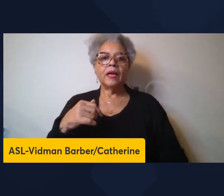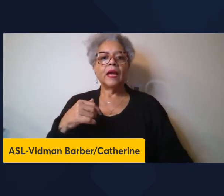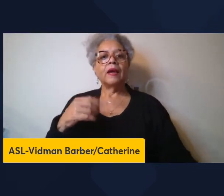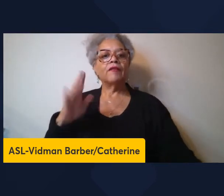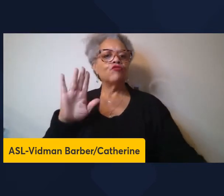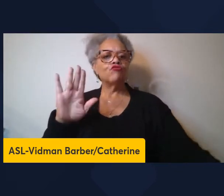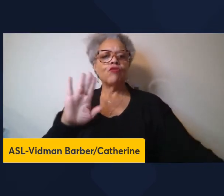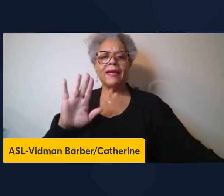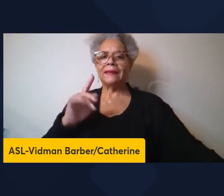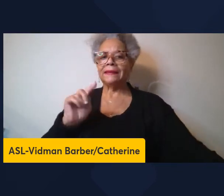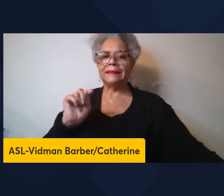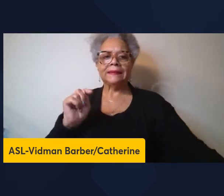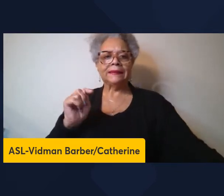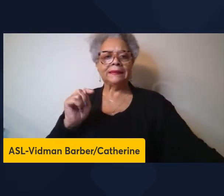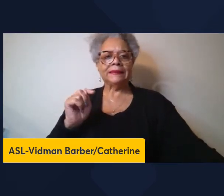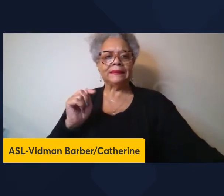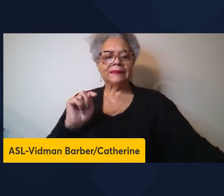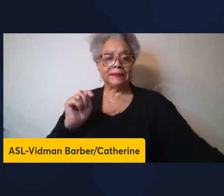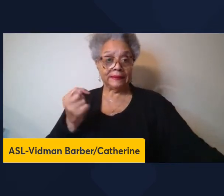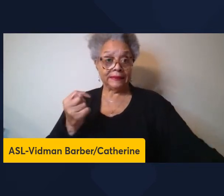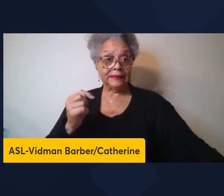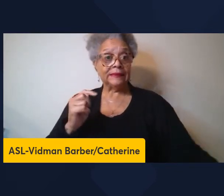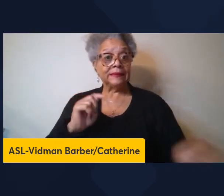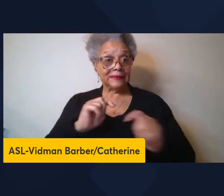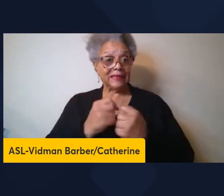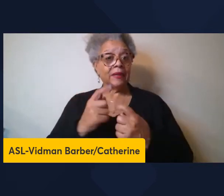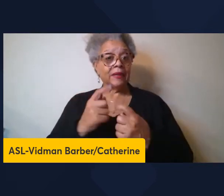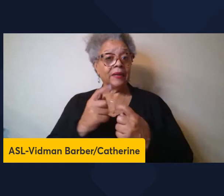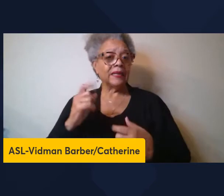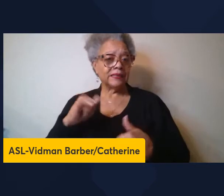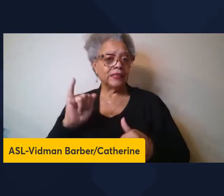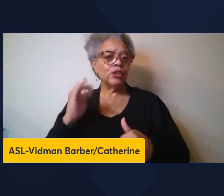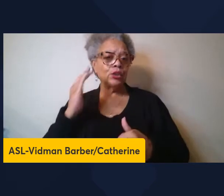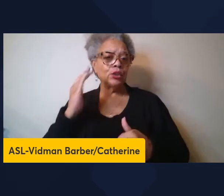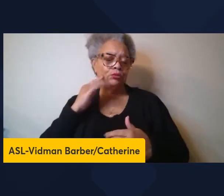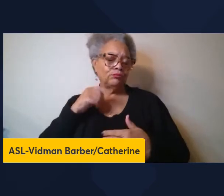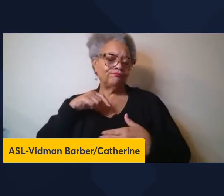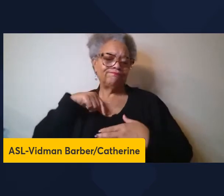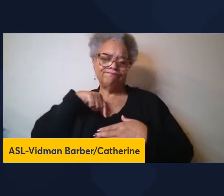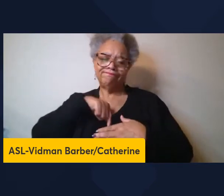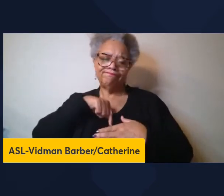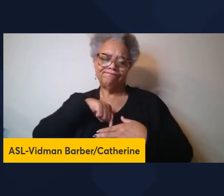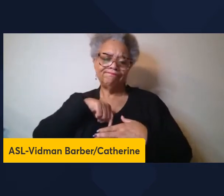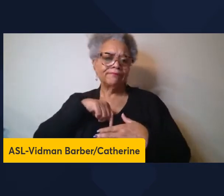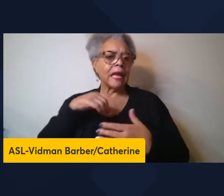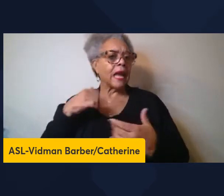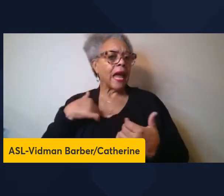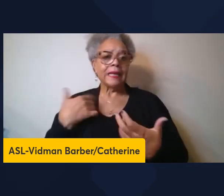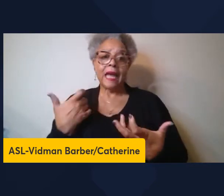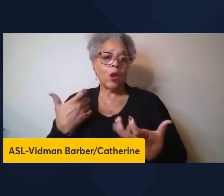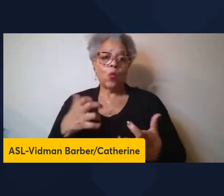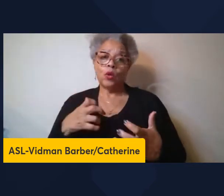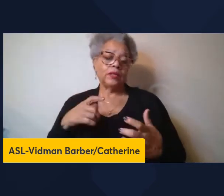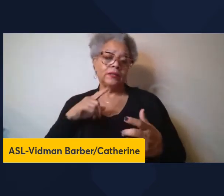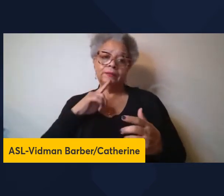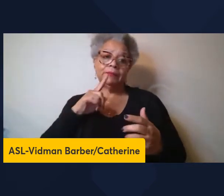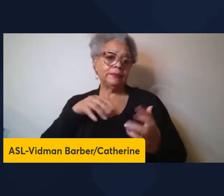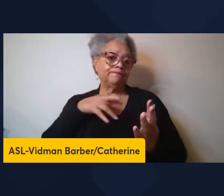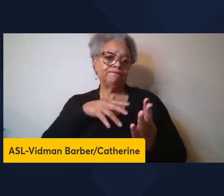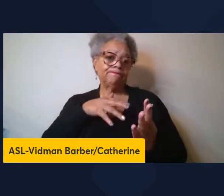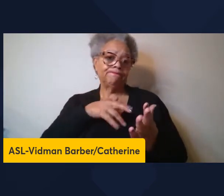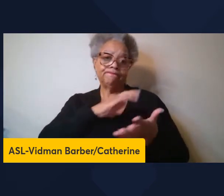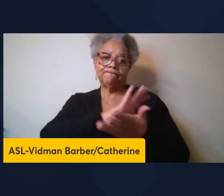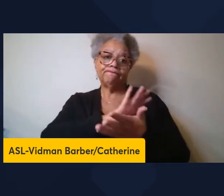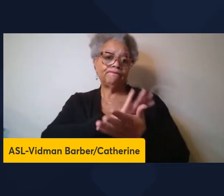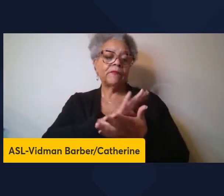team, I still knew in my heart of hearts that I didn't want to be in academia. And this was after I had been quite prolific